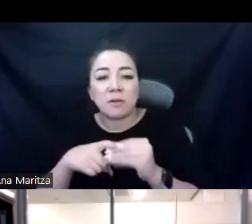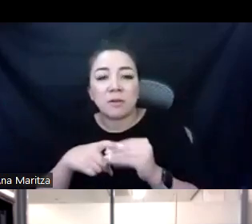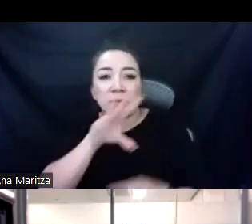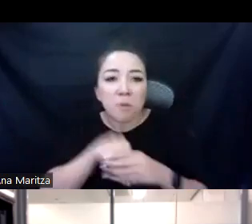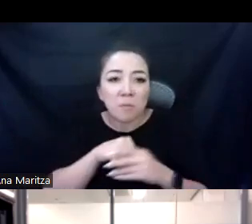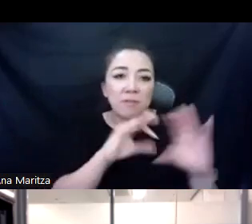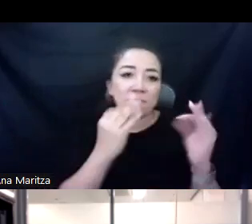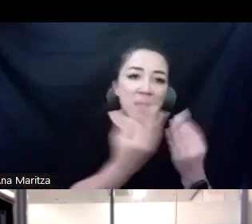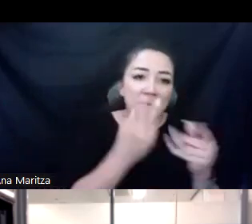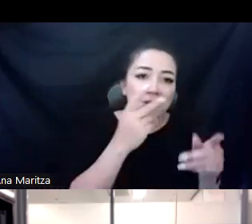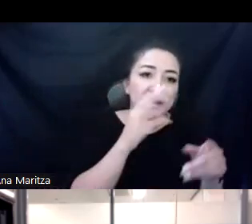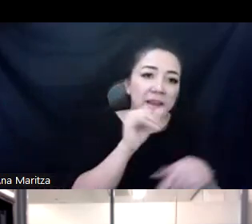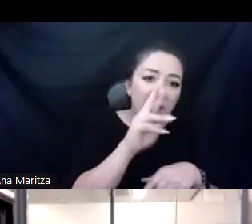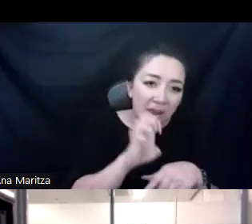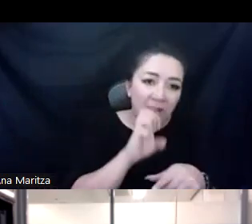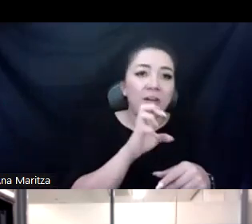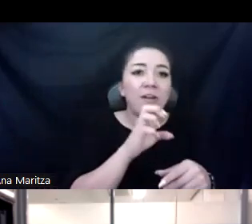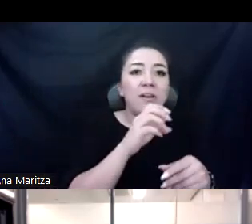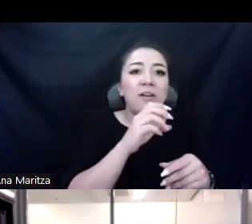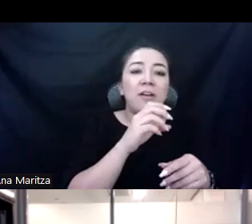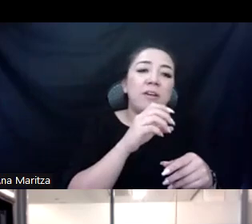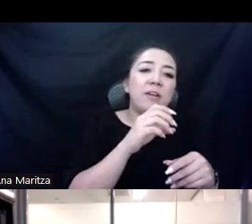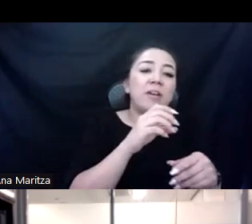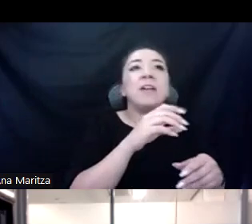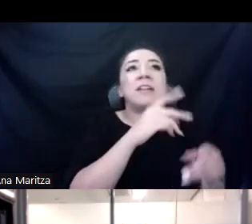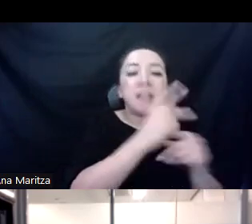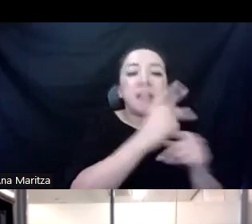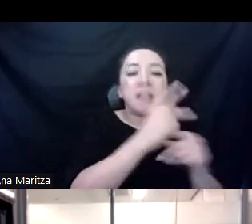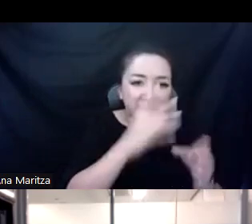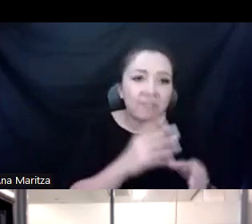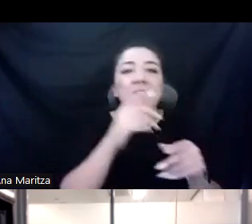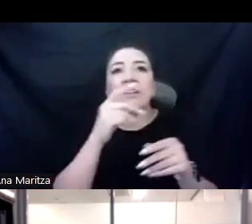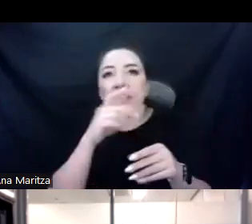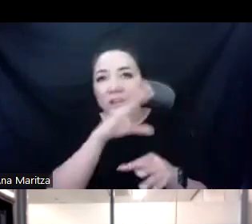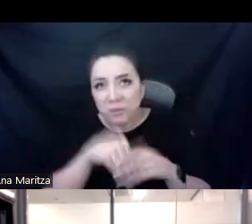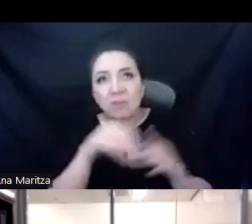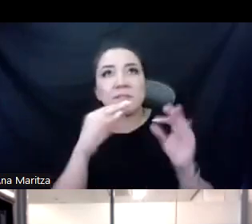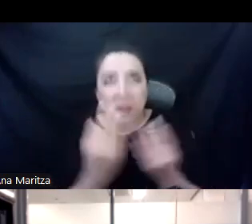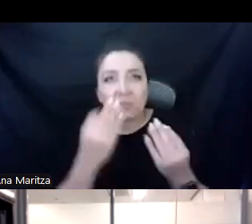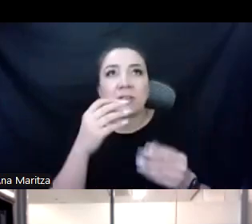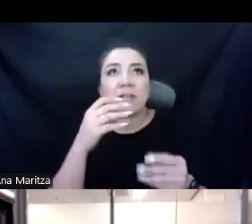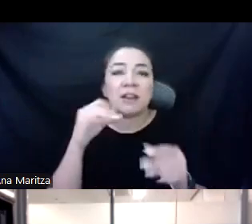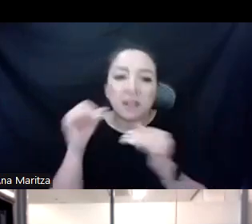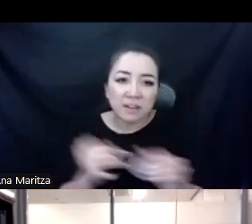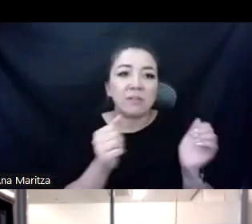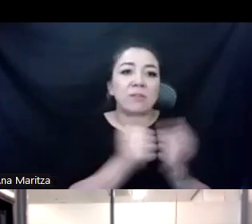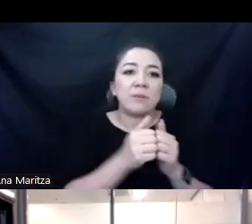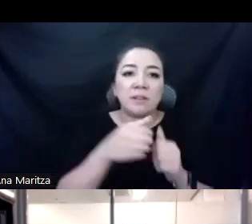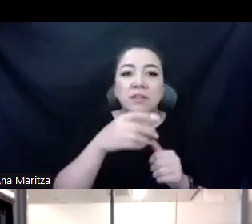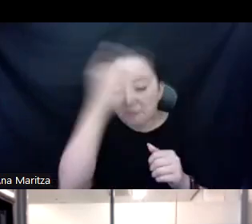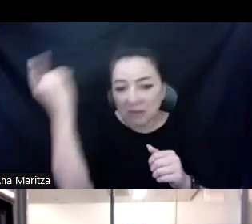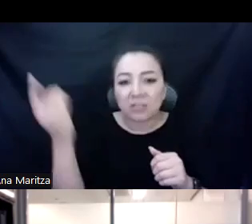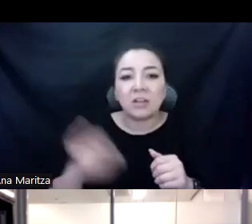incorporating family caregiving and including families and individuals with dementia